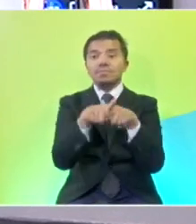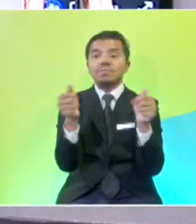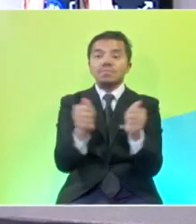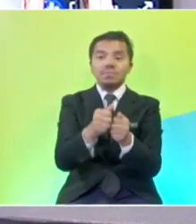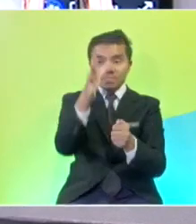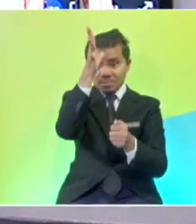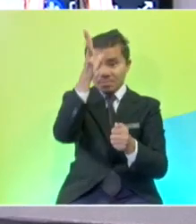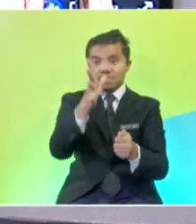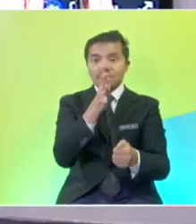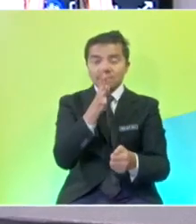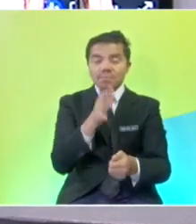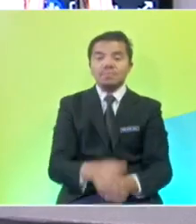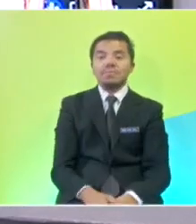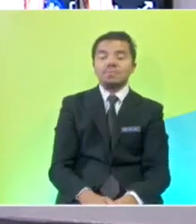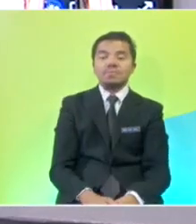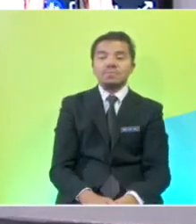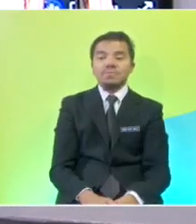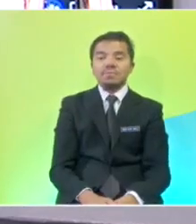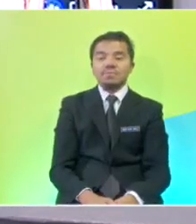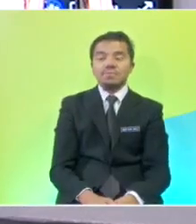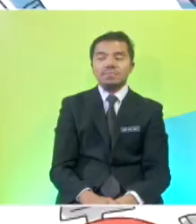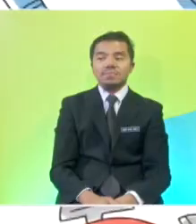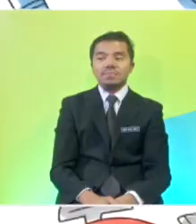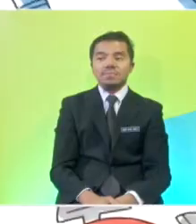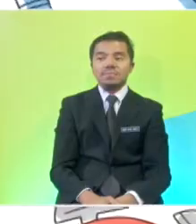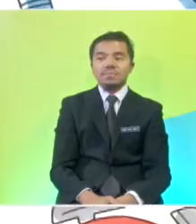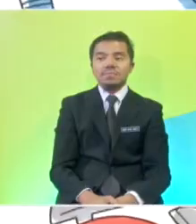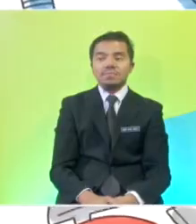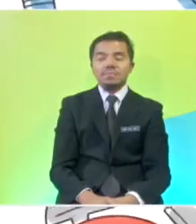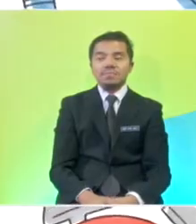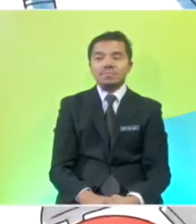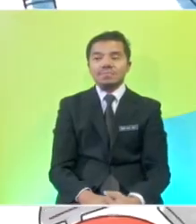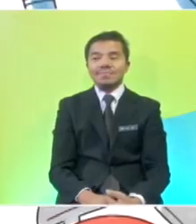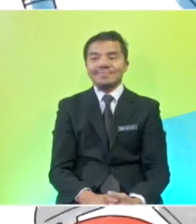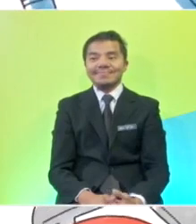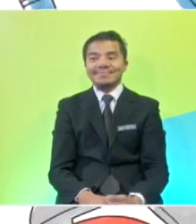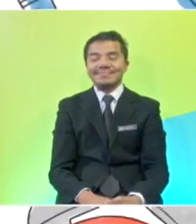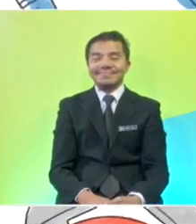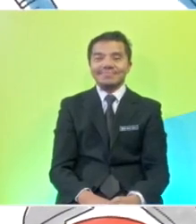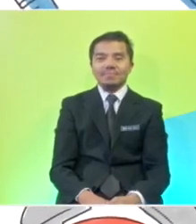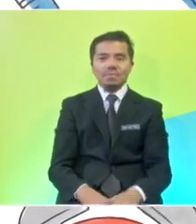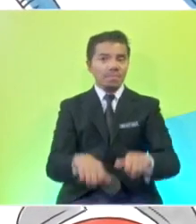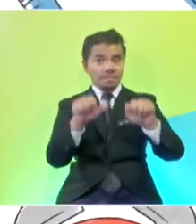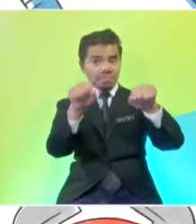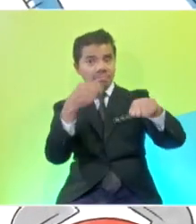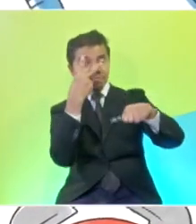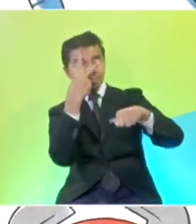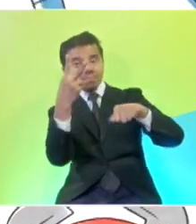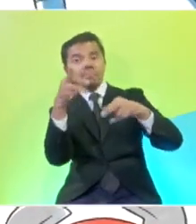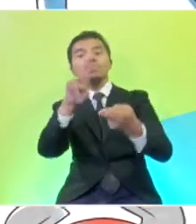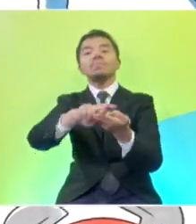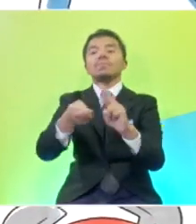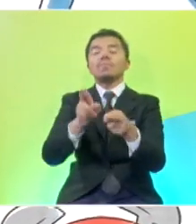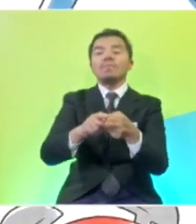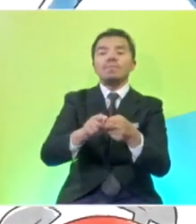Okay, so how are my classmates doing for this activity? Very quiet. Oh, well, look at that. Yeah, they're already going